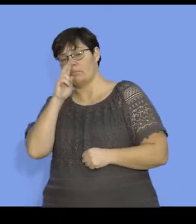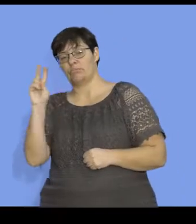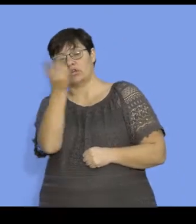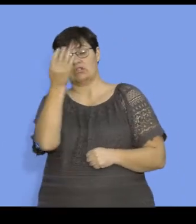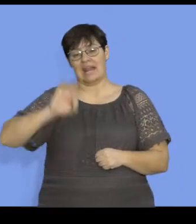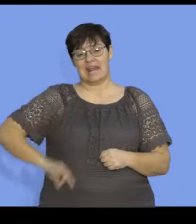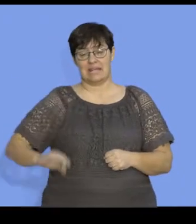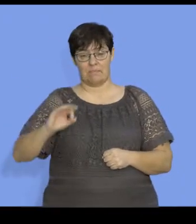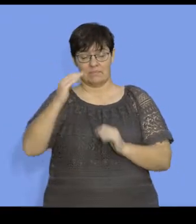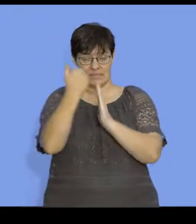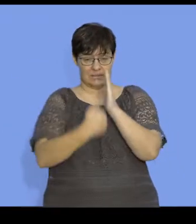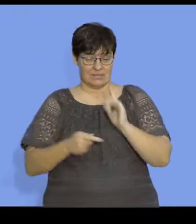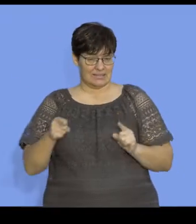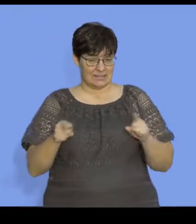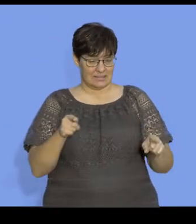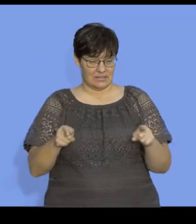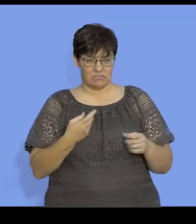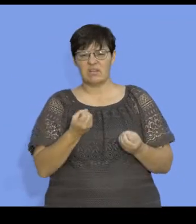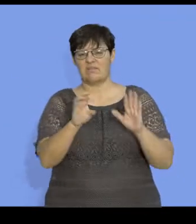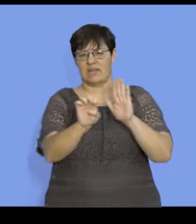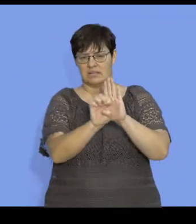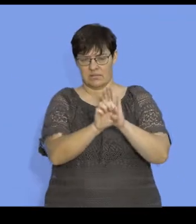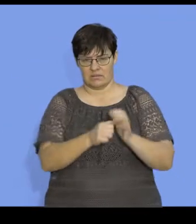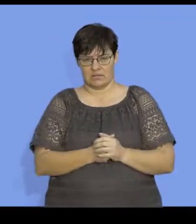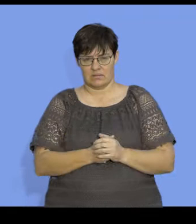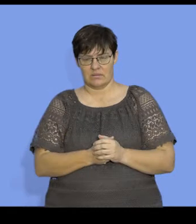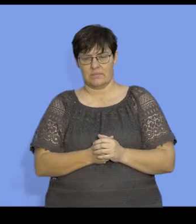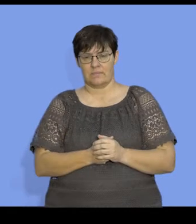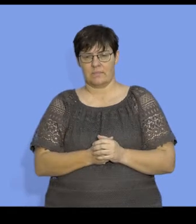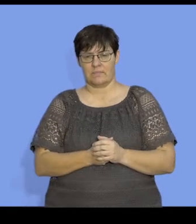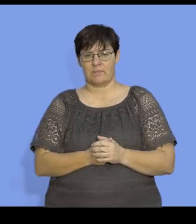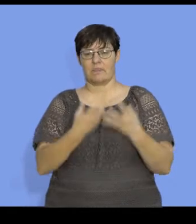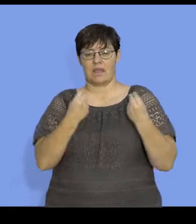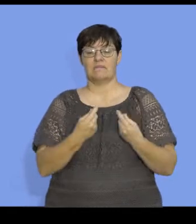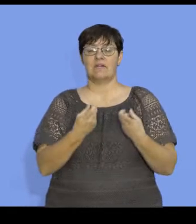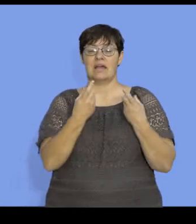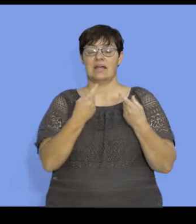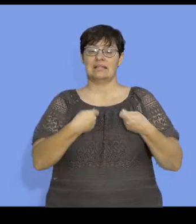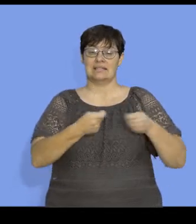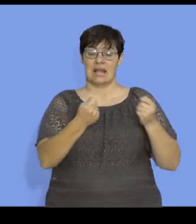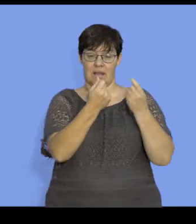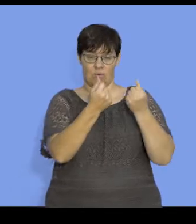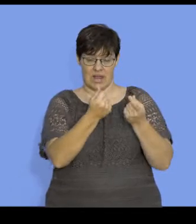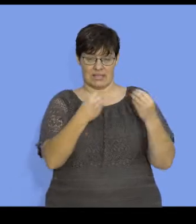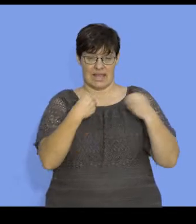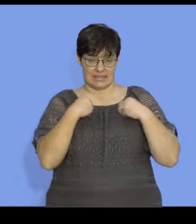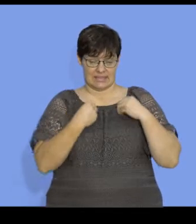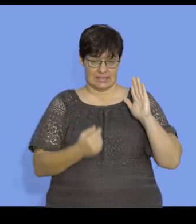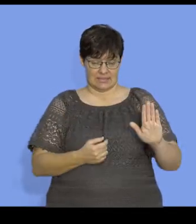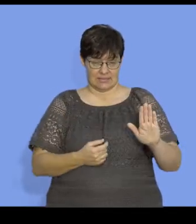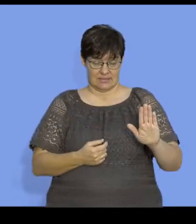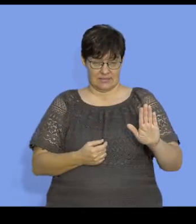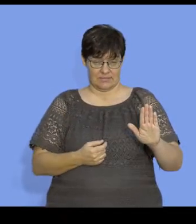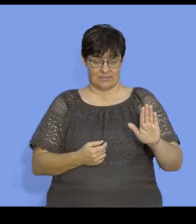here. You've got your selling price of your asset, right? And you've got your